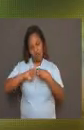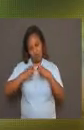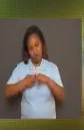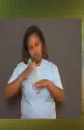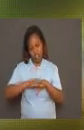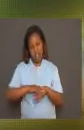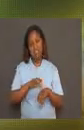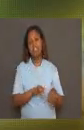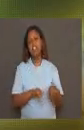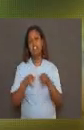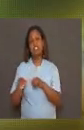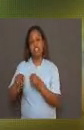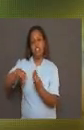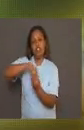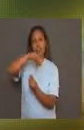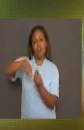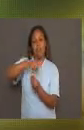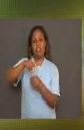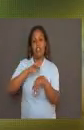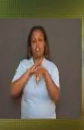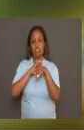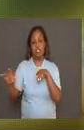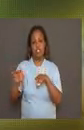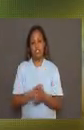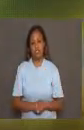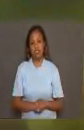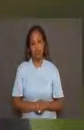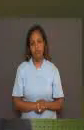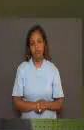problem like environmental degradation.